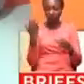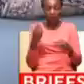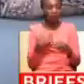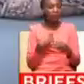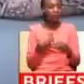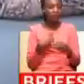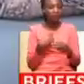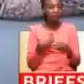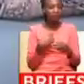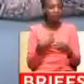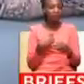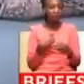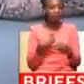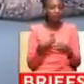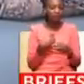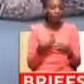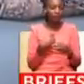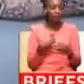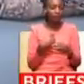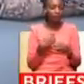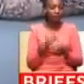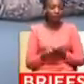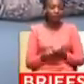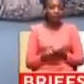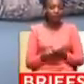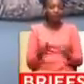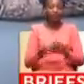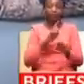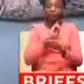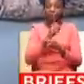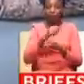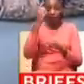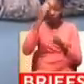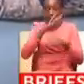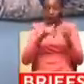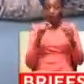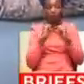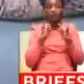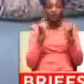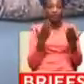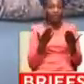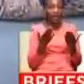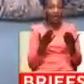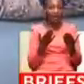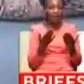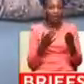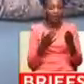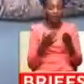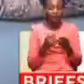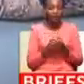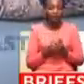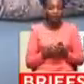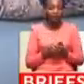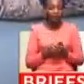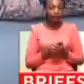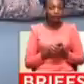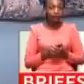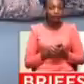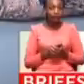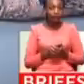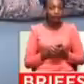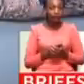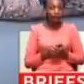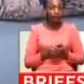want to ignore not just my warnings, but the warnings of every pastor that is out there,